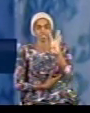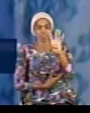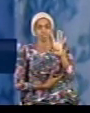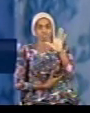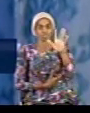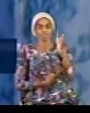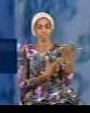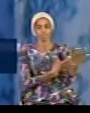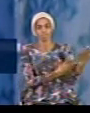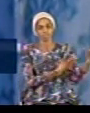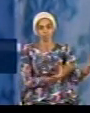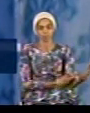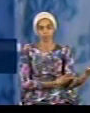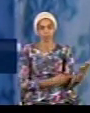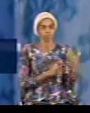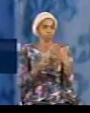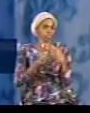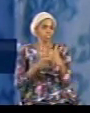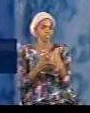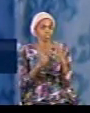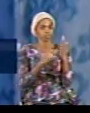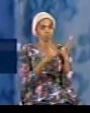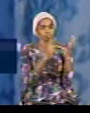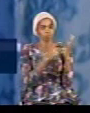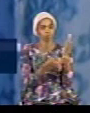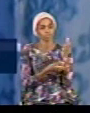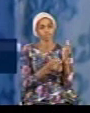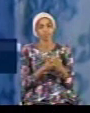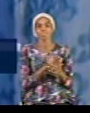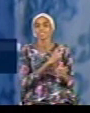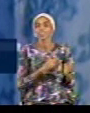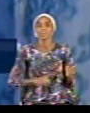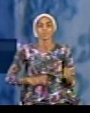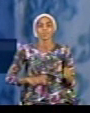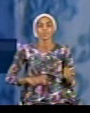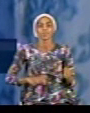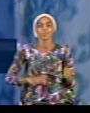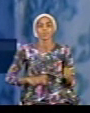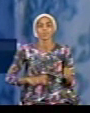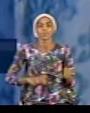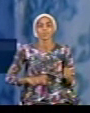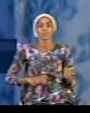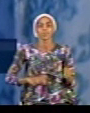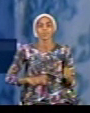at 6:45 a.m. we will start the program. The Lord will surely bless you abundantly.